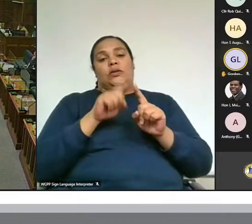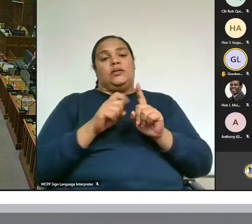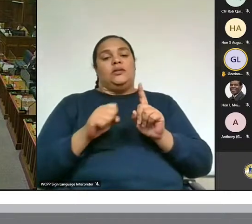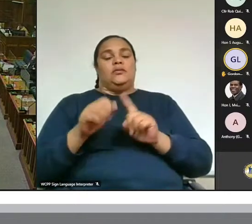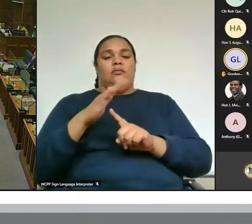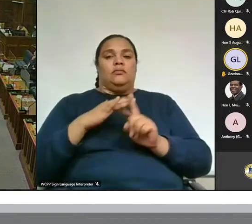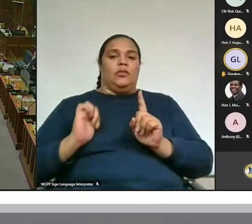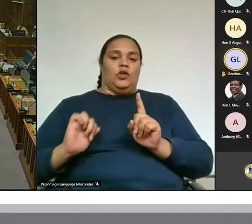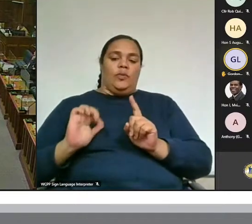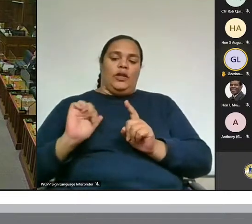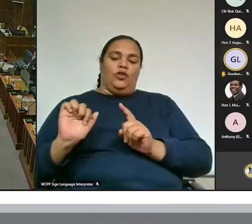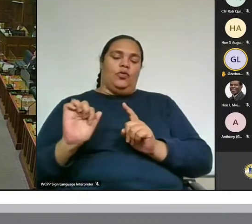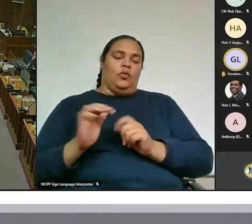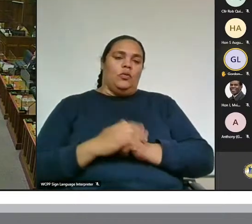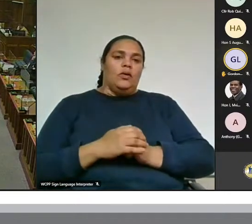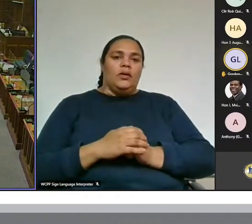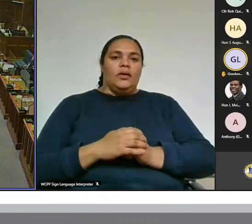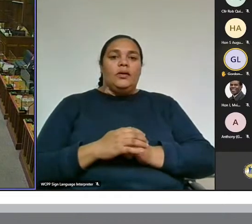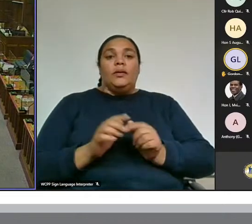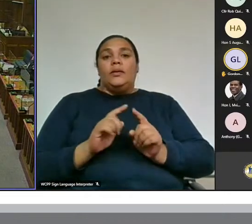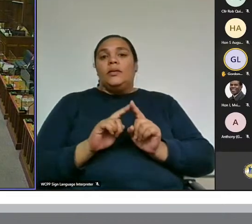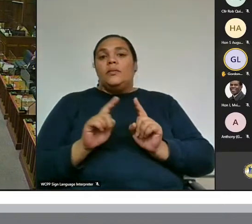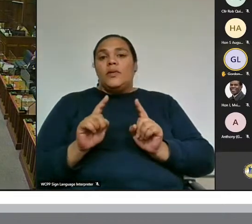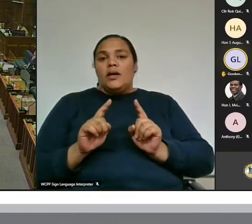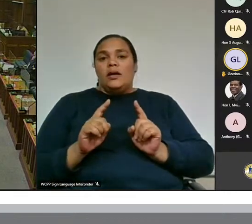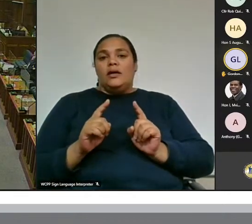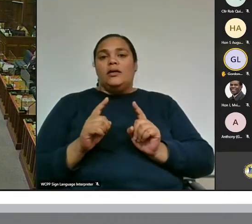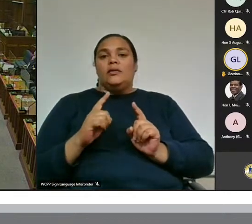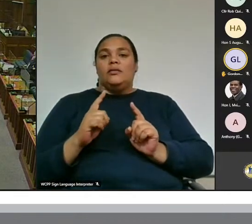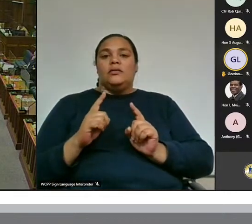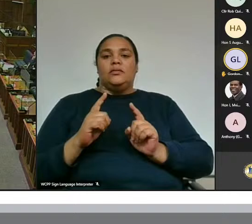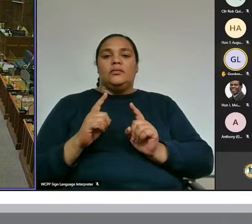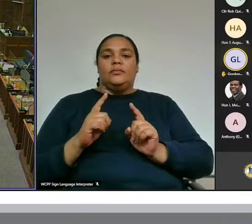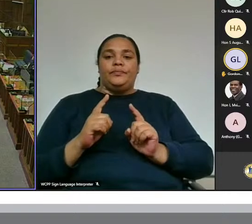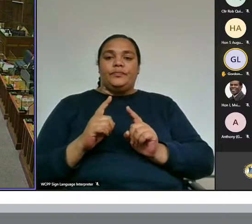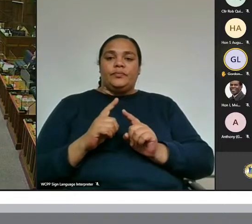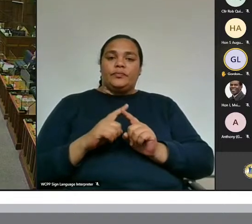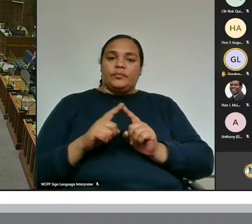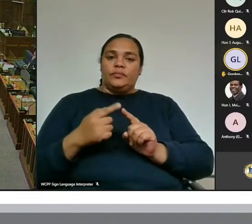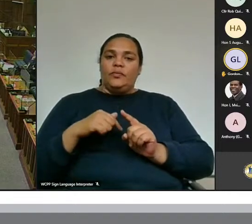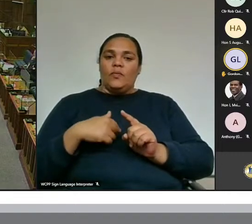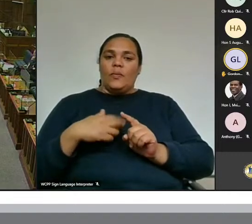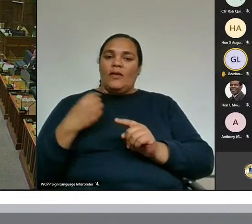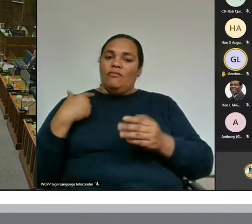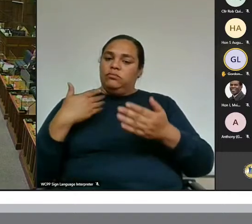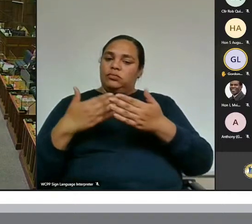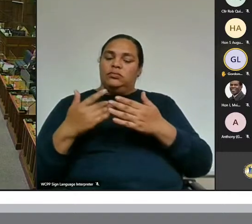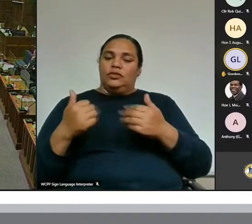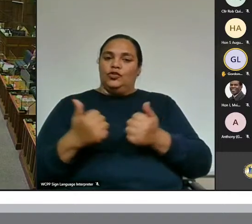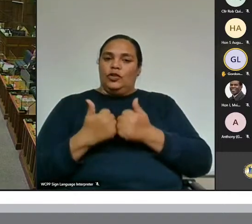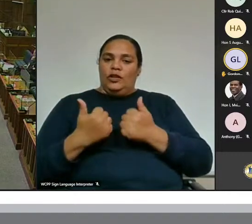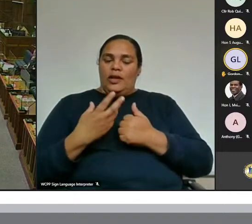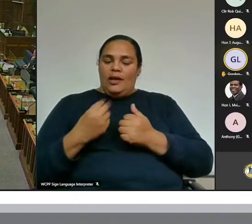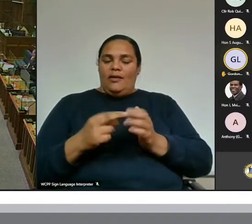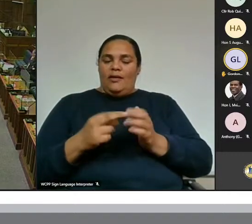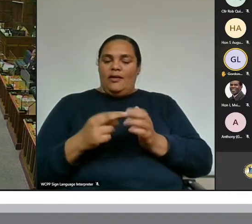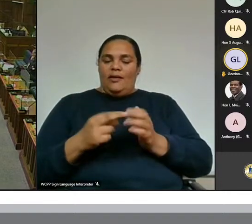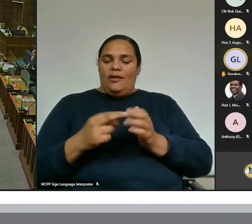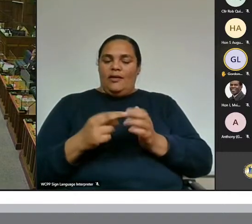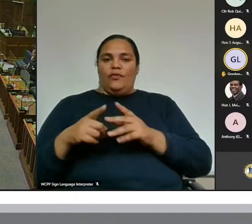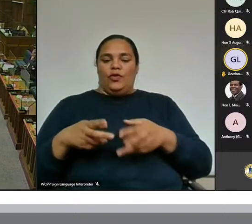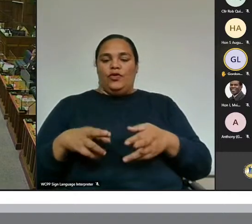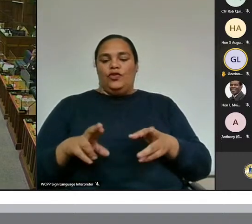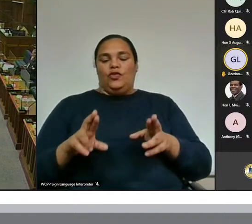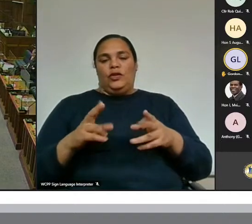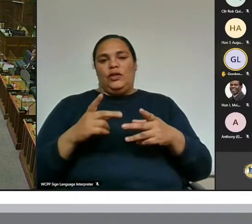environment. But it is for long that we have this challenge and the requirements of street